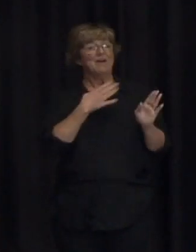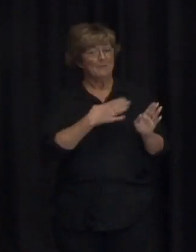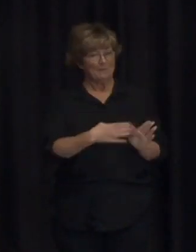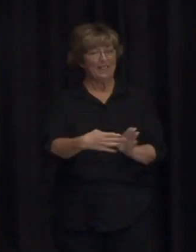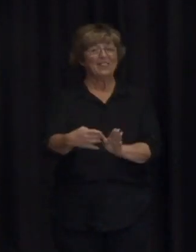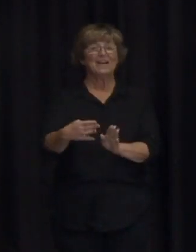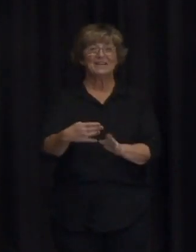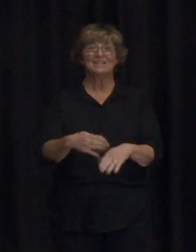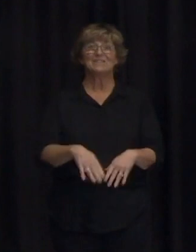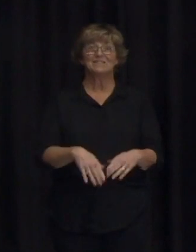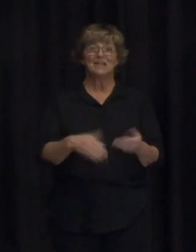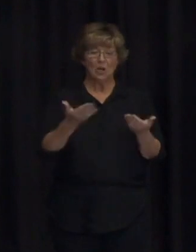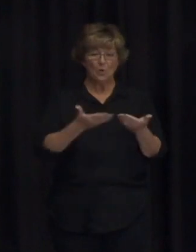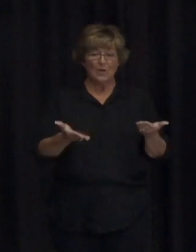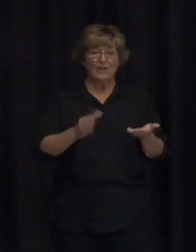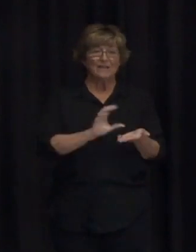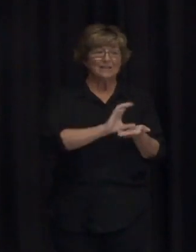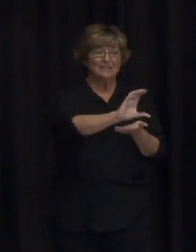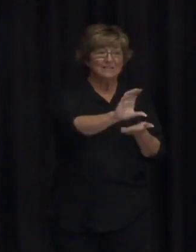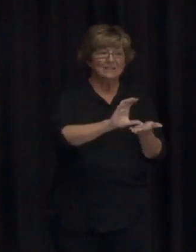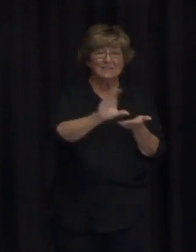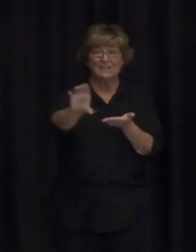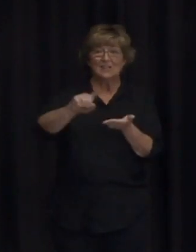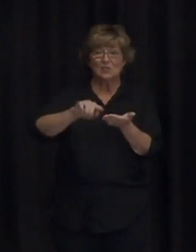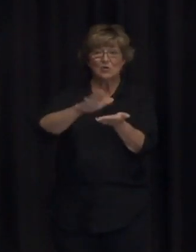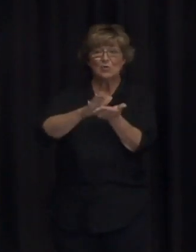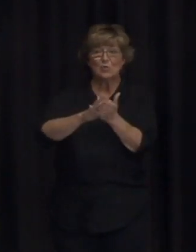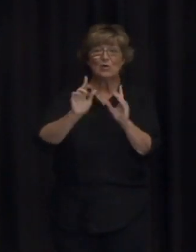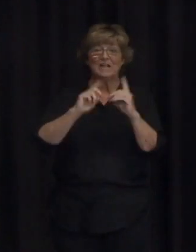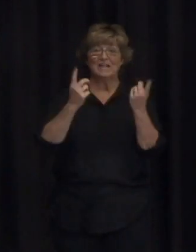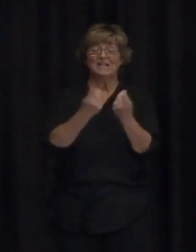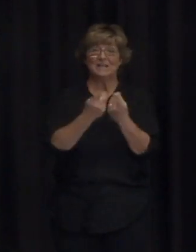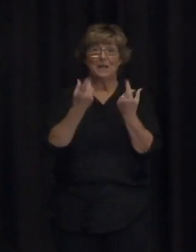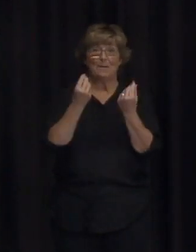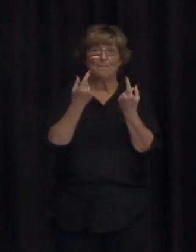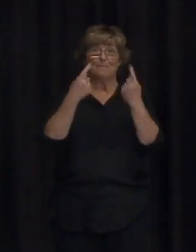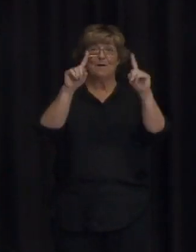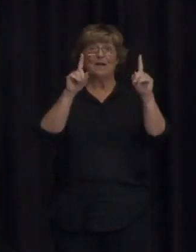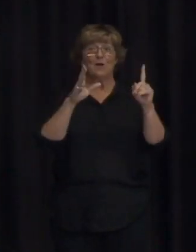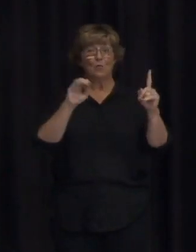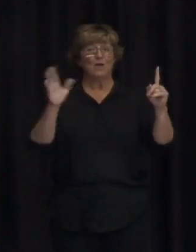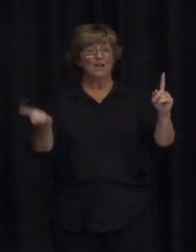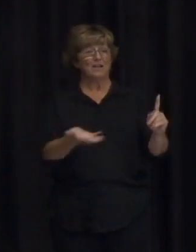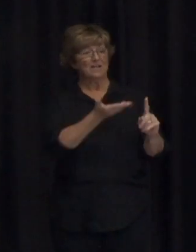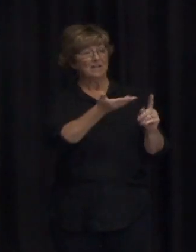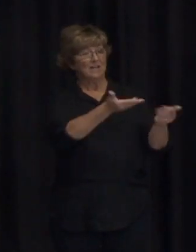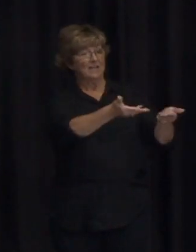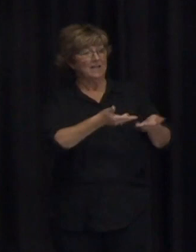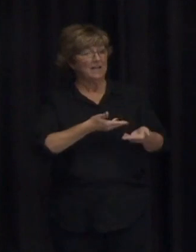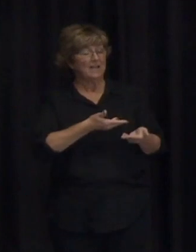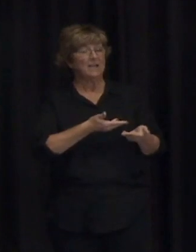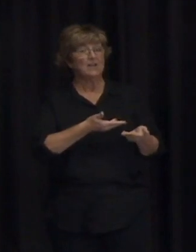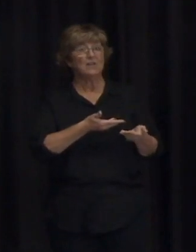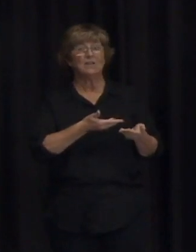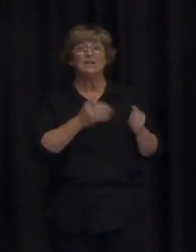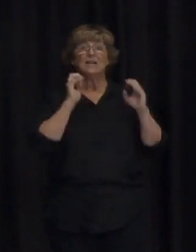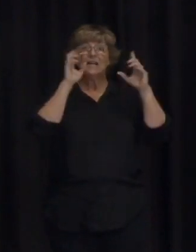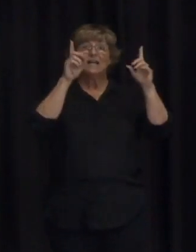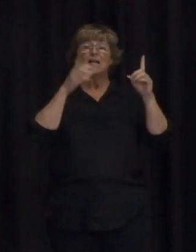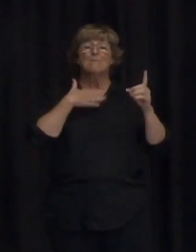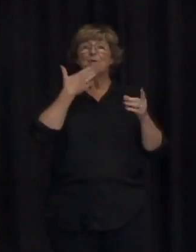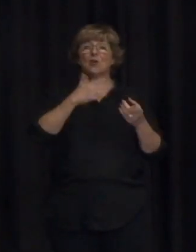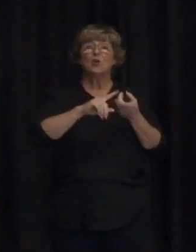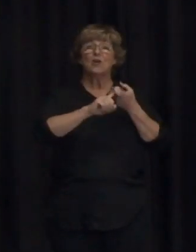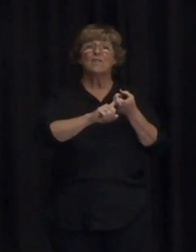are getting those resources to school districts, and we're gonna make this happen. So with that, I now want to invite champion for education, my good